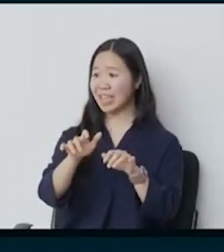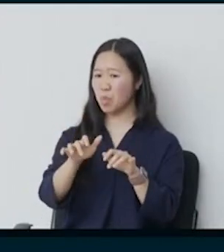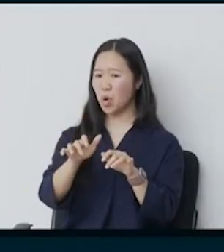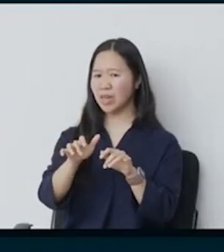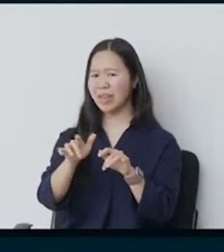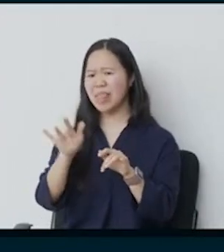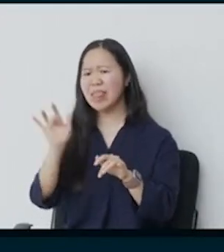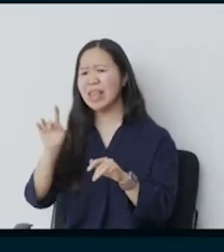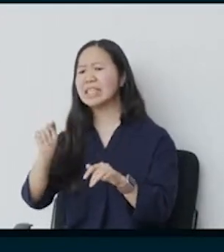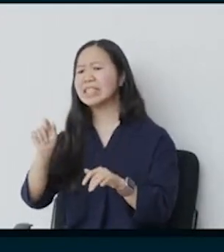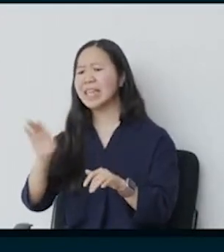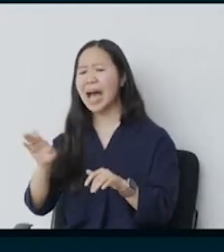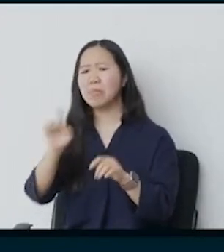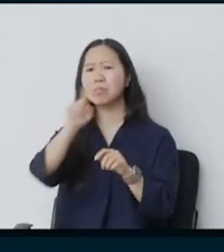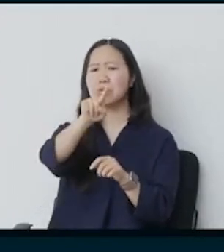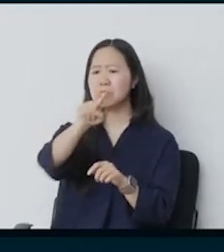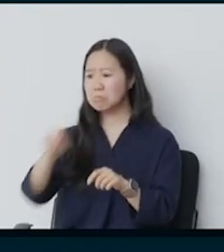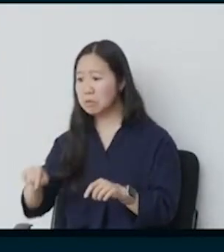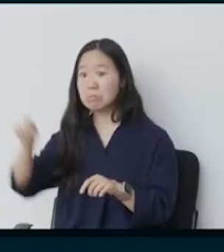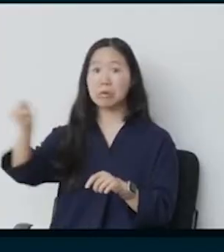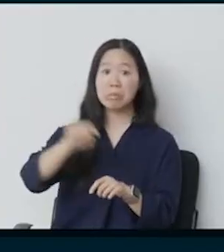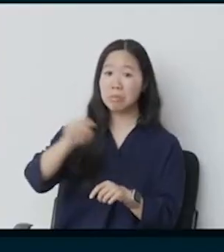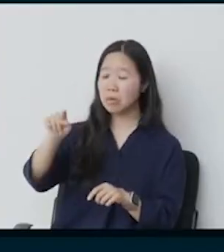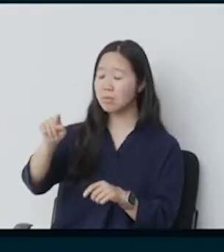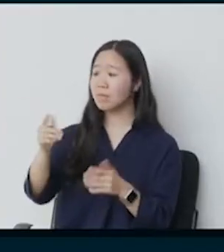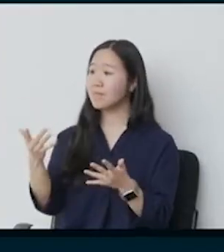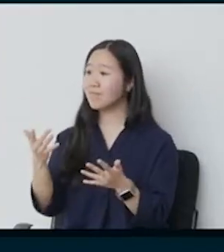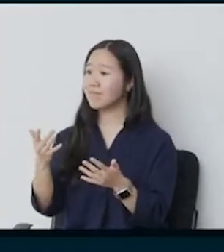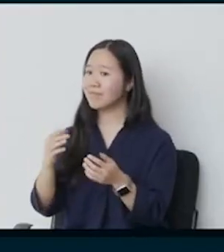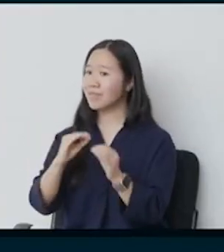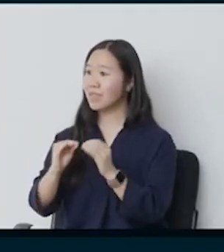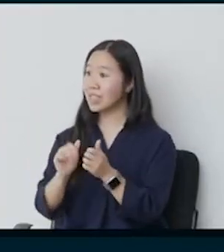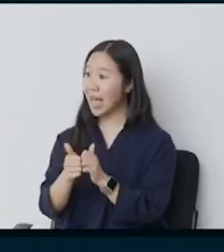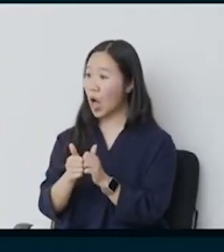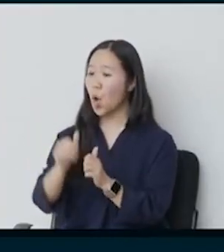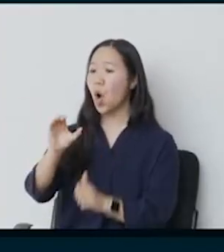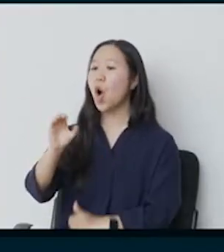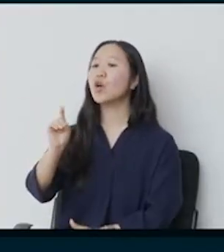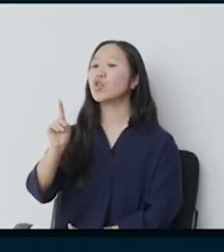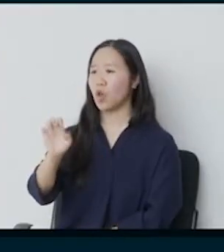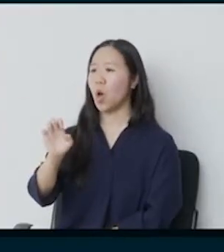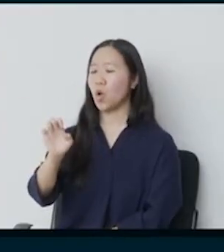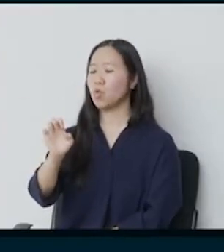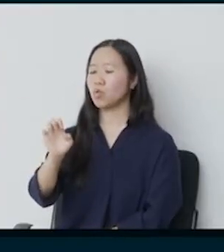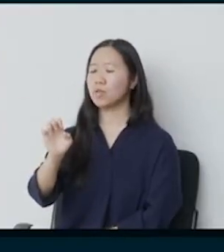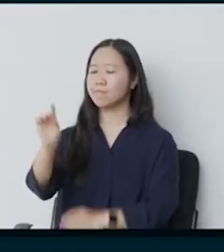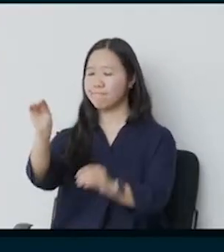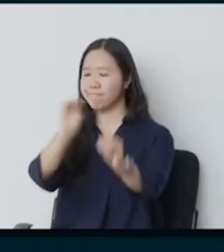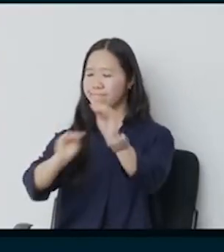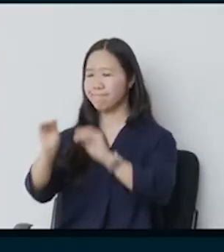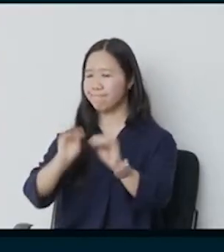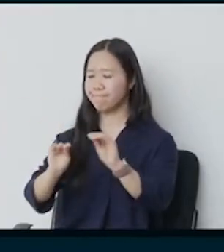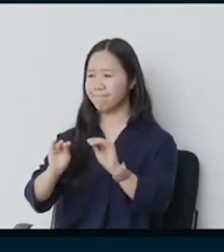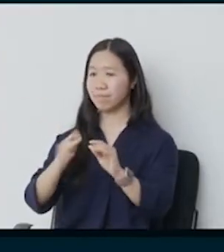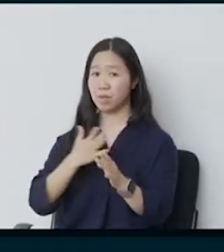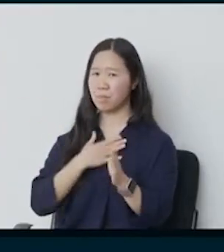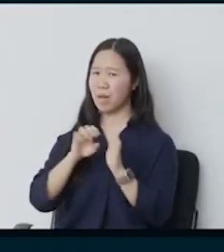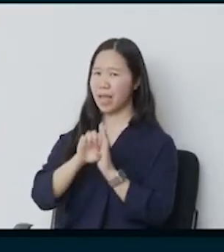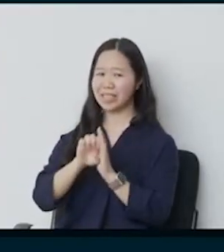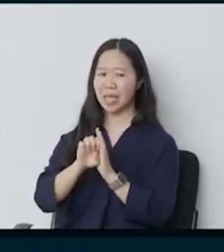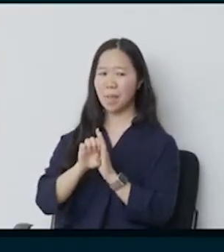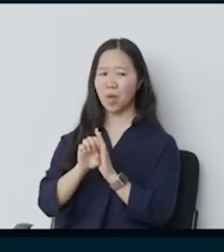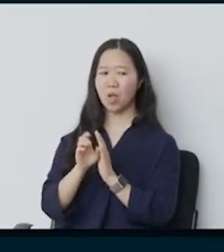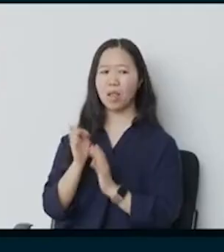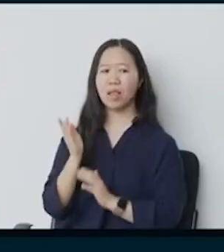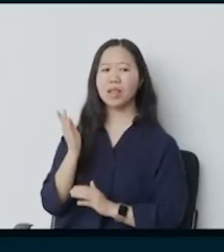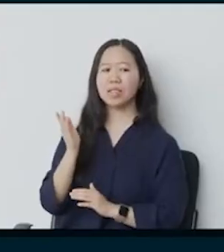wonky, the way to fix it is to move your code around. And so in my example here, I have I'm just moving the